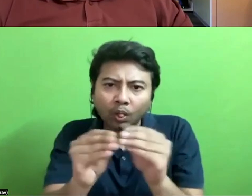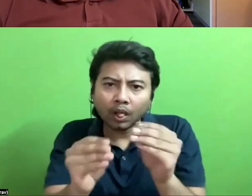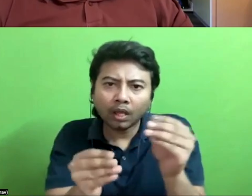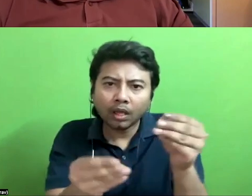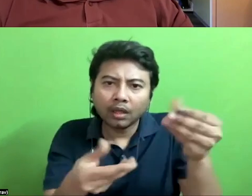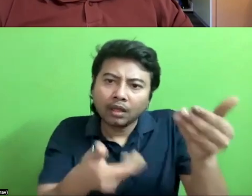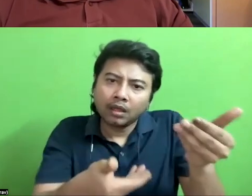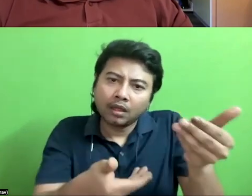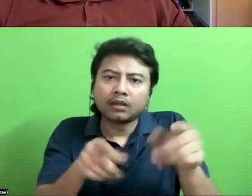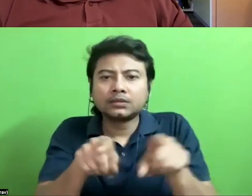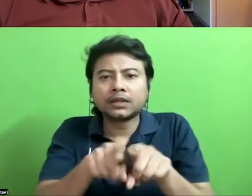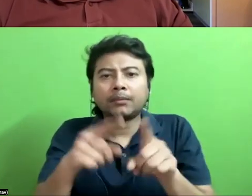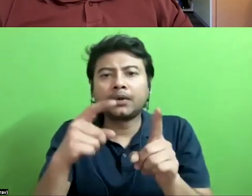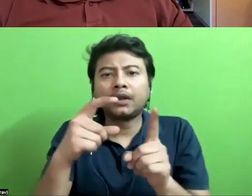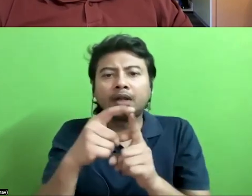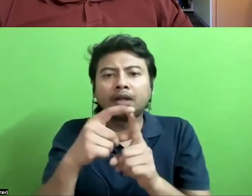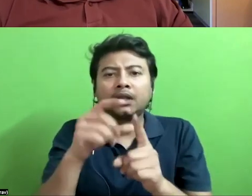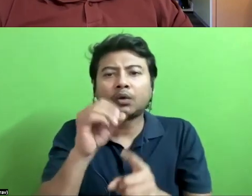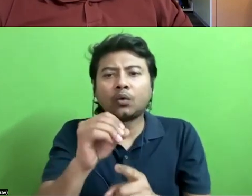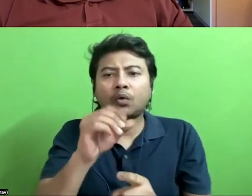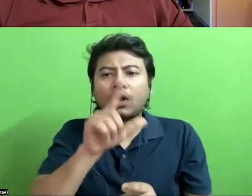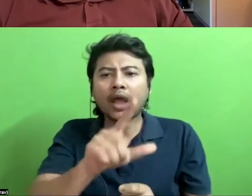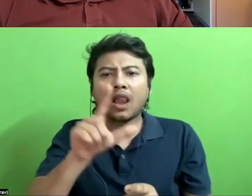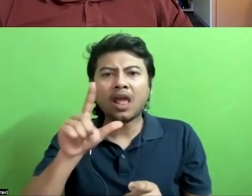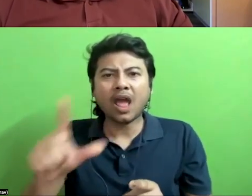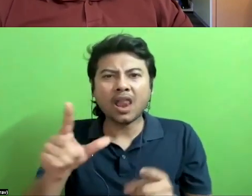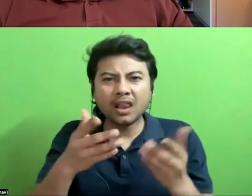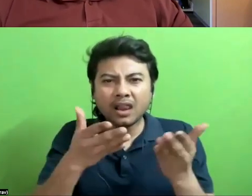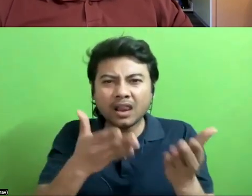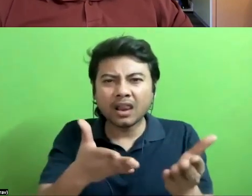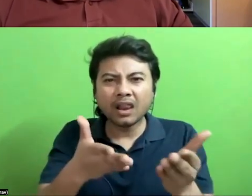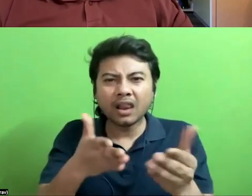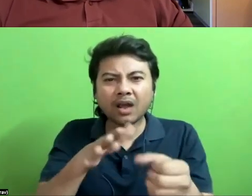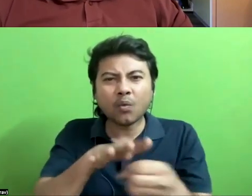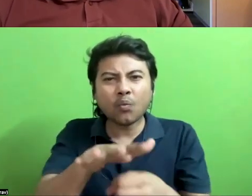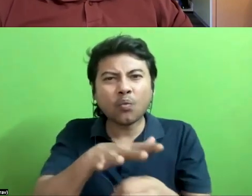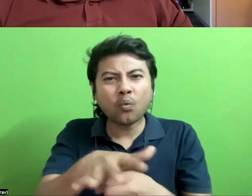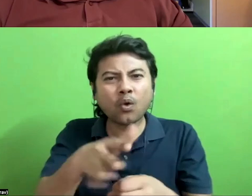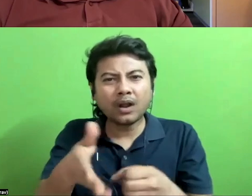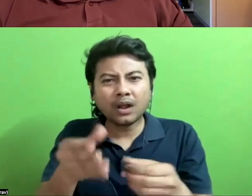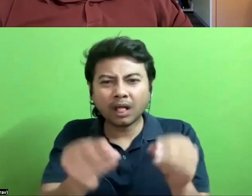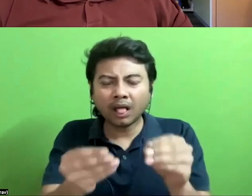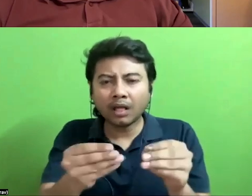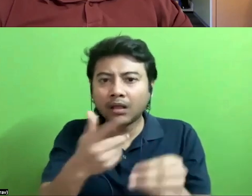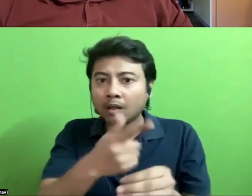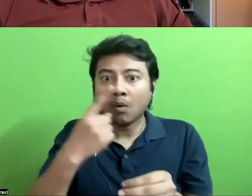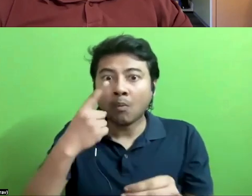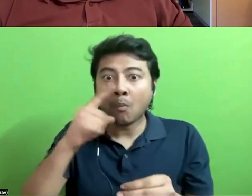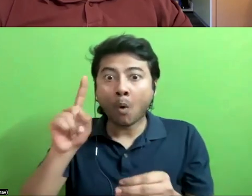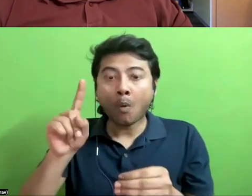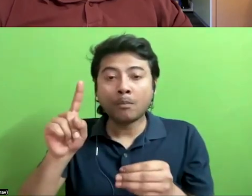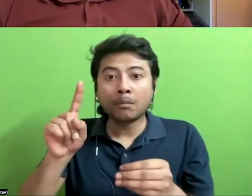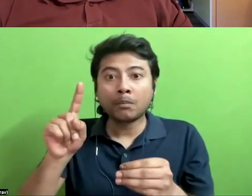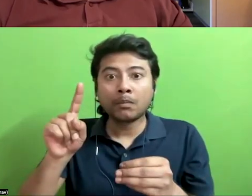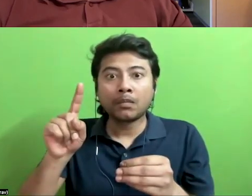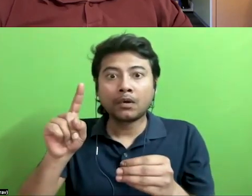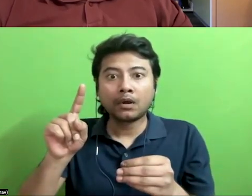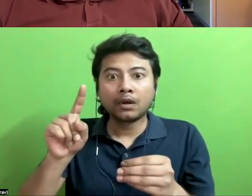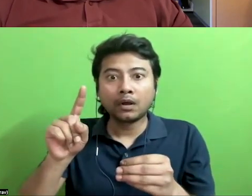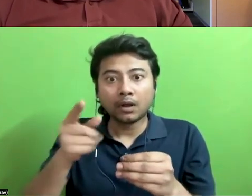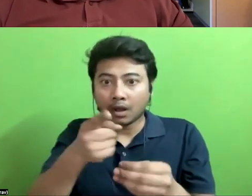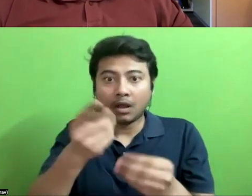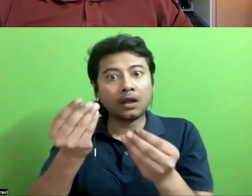a destruction of my life in that sense, because what could have happened is that negative mental model could have reinforced itself in her life with